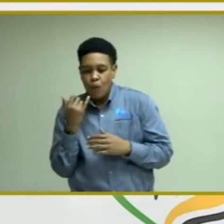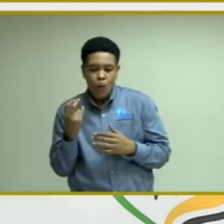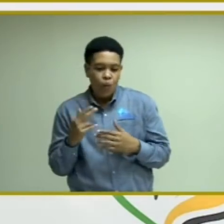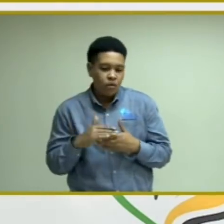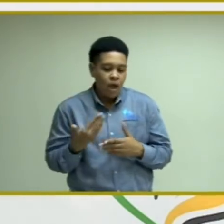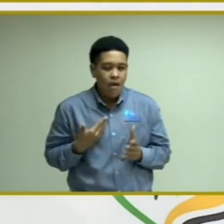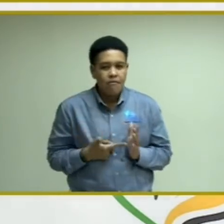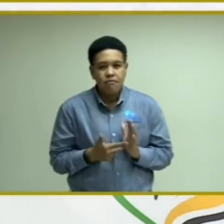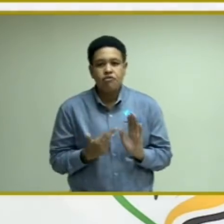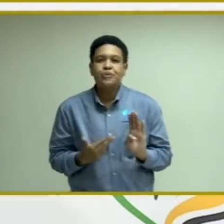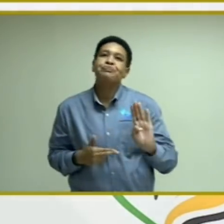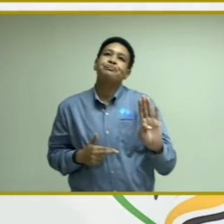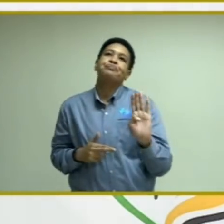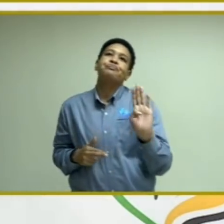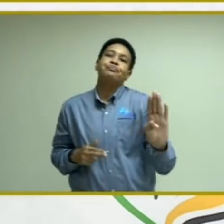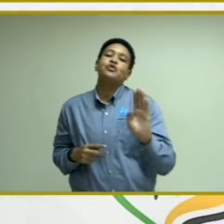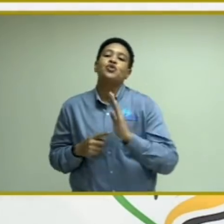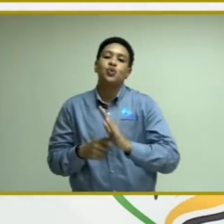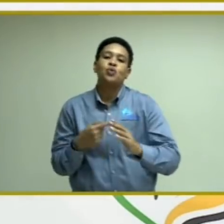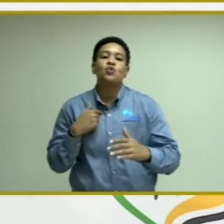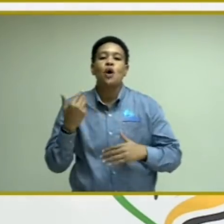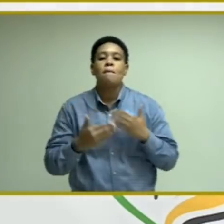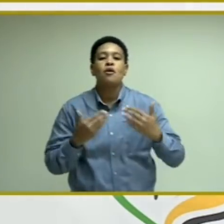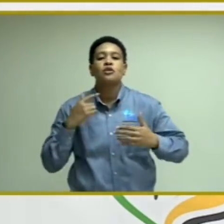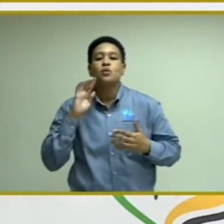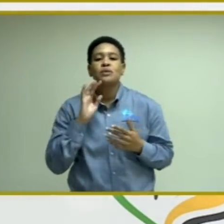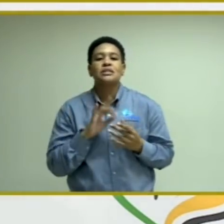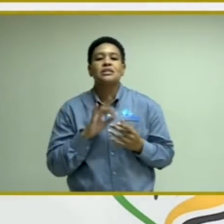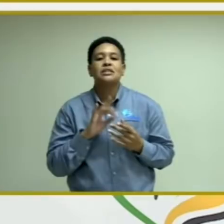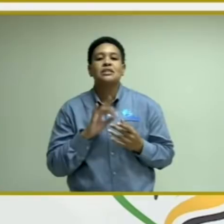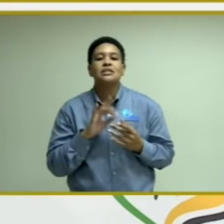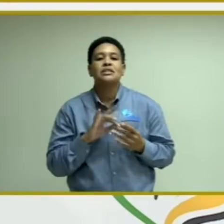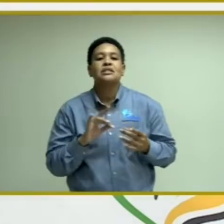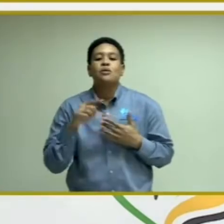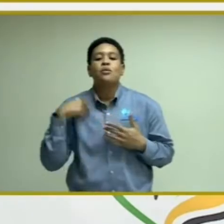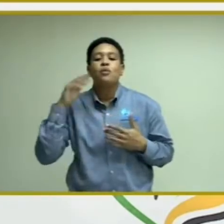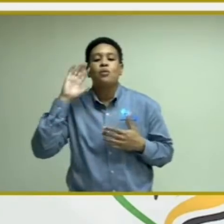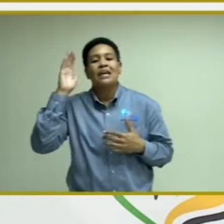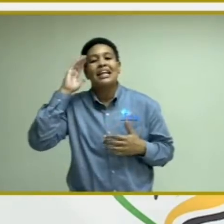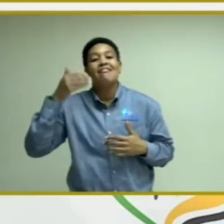so there's a process that we will speak about next week, where we're going to